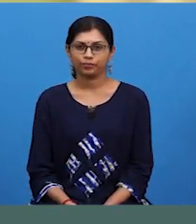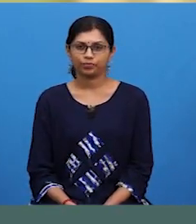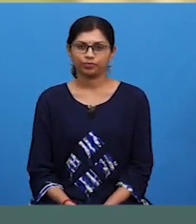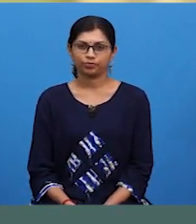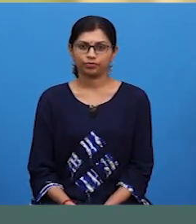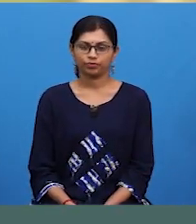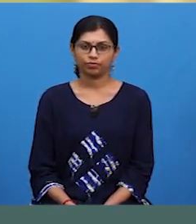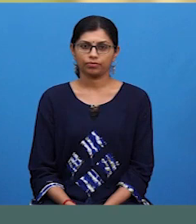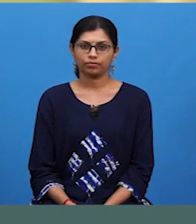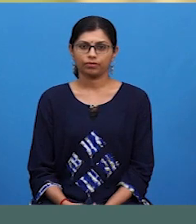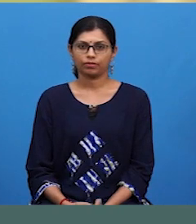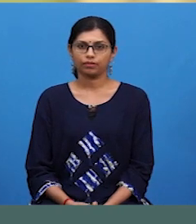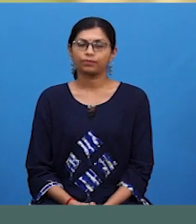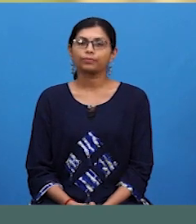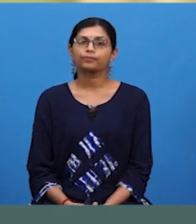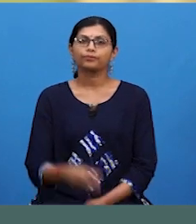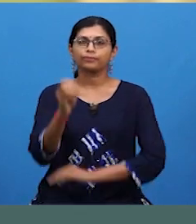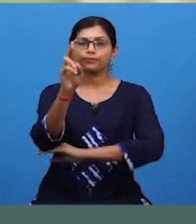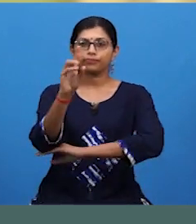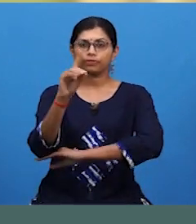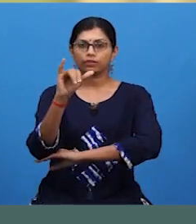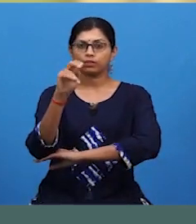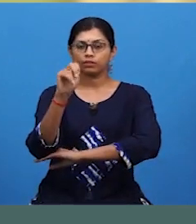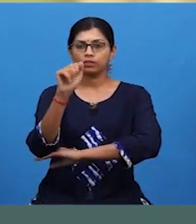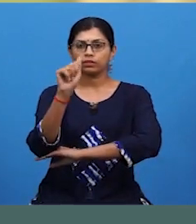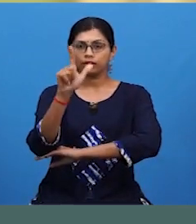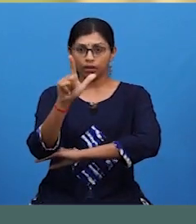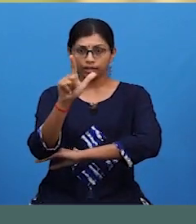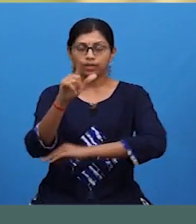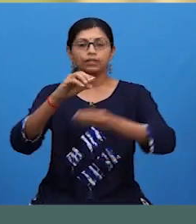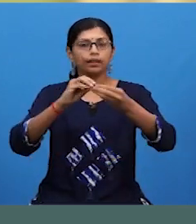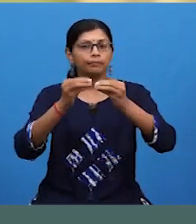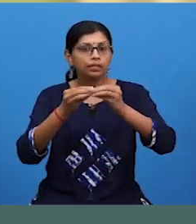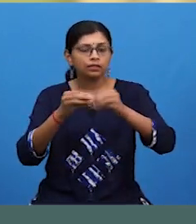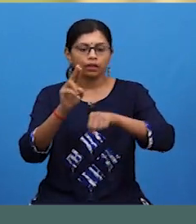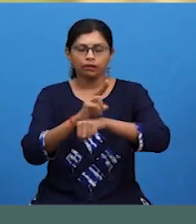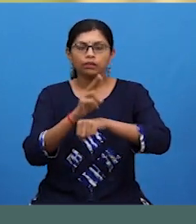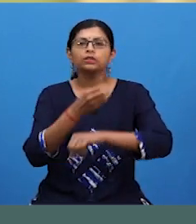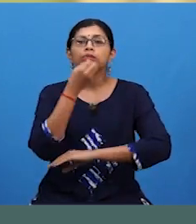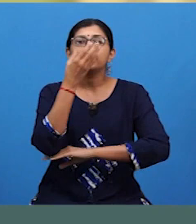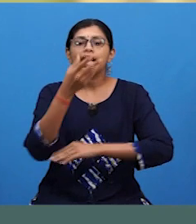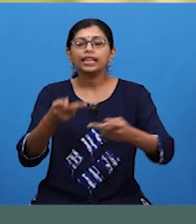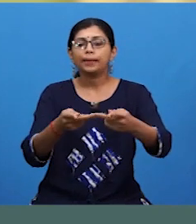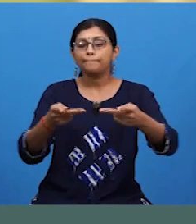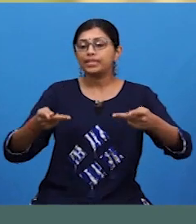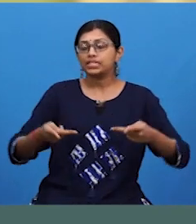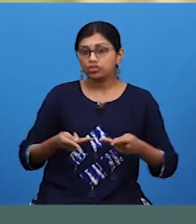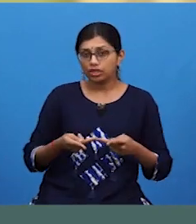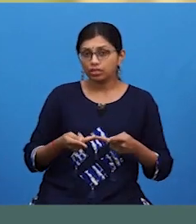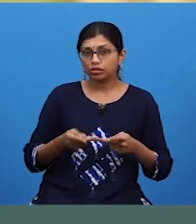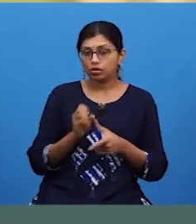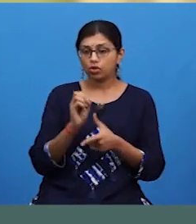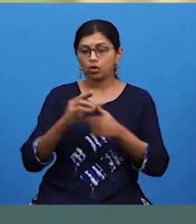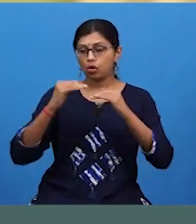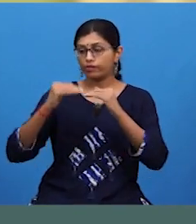Unlike cardinal numbers, ordinal numbers are used to tell the position or ranking